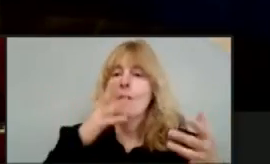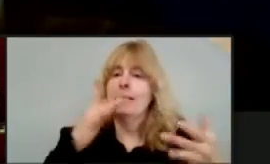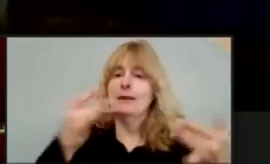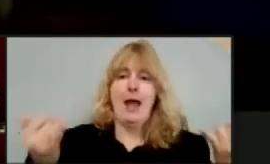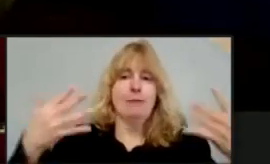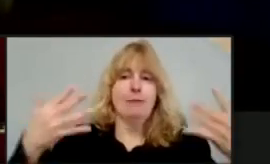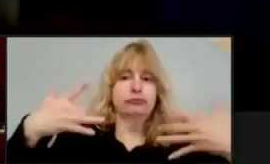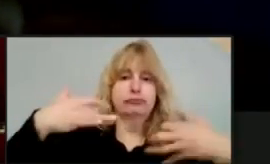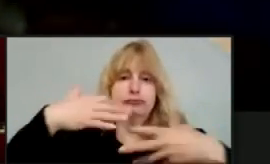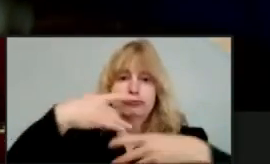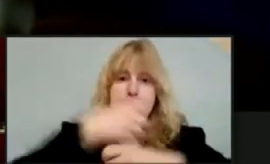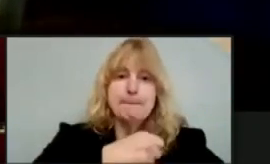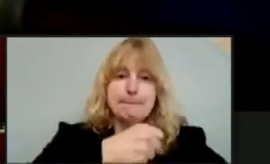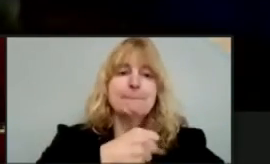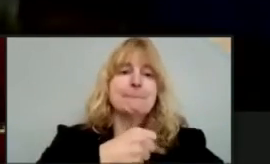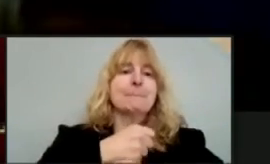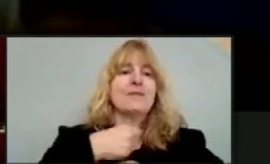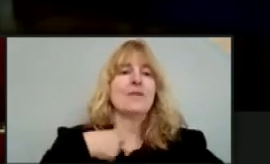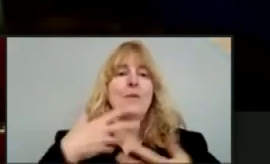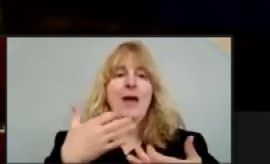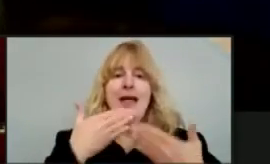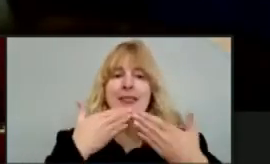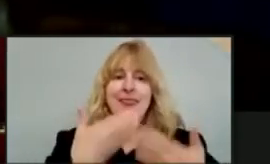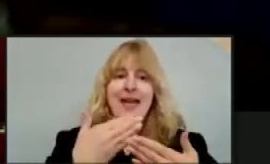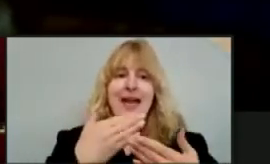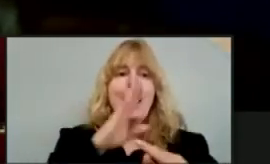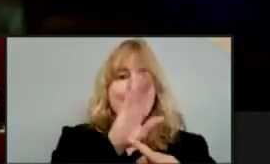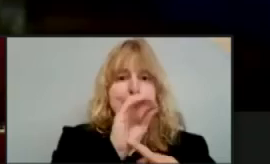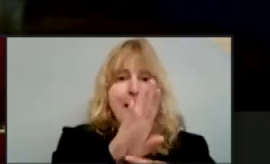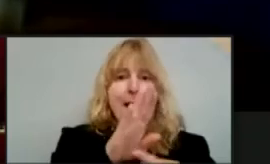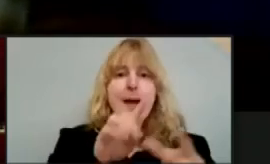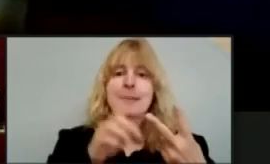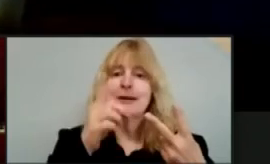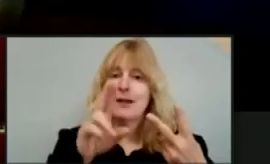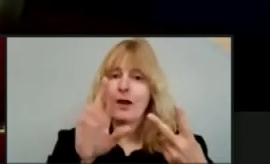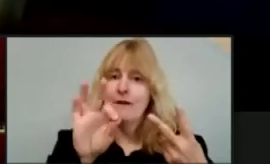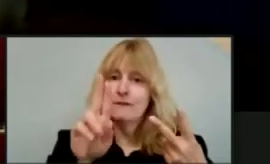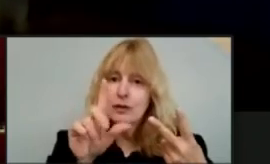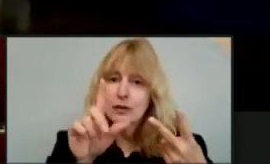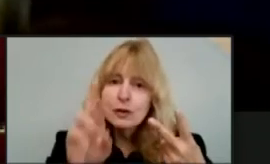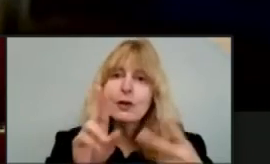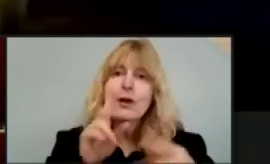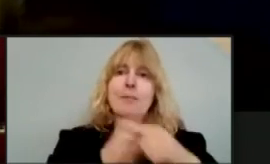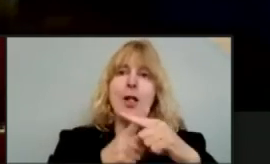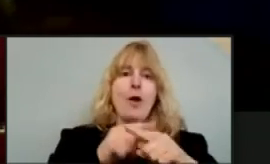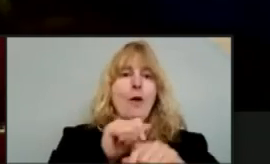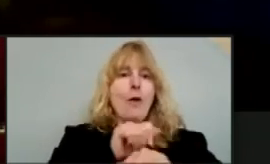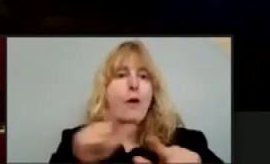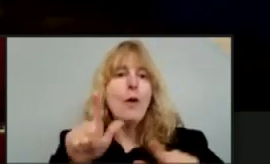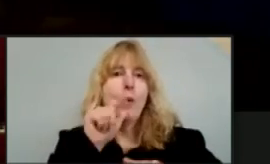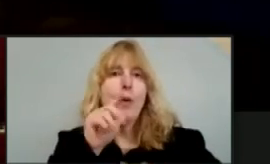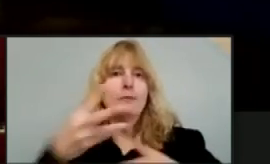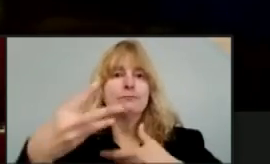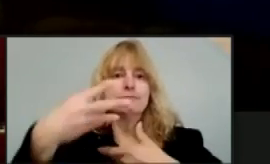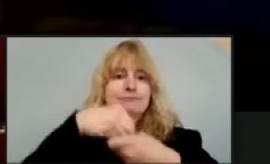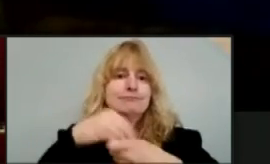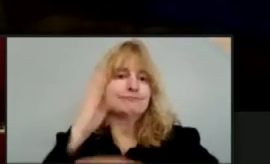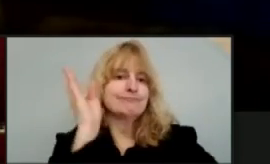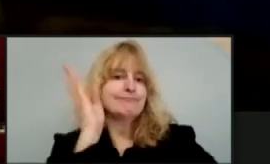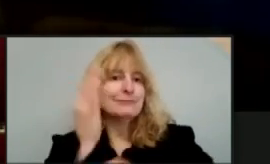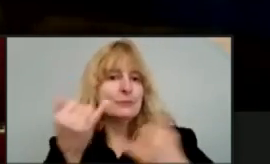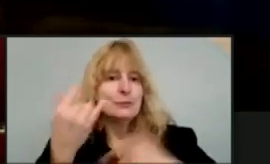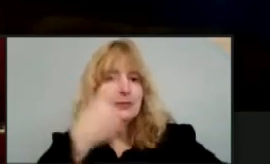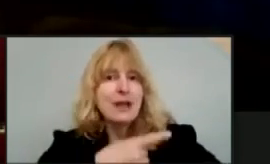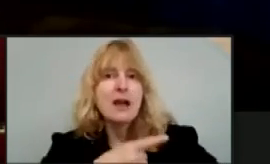we want to thank not just Bob and Dr. Fuller, but all of our panelists for joining us today. If your question was